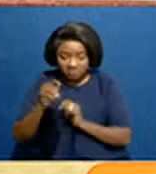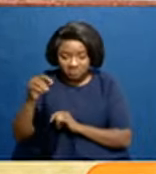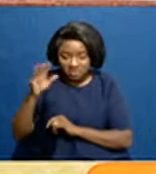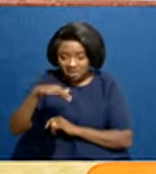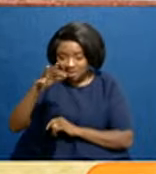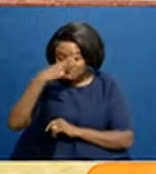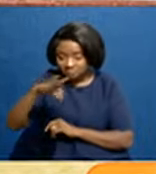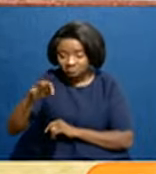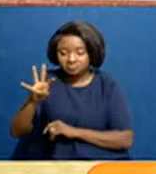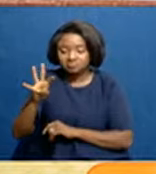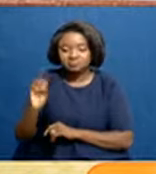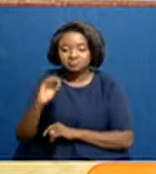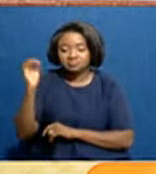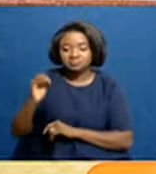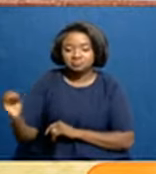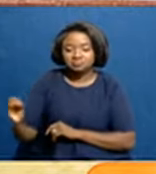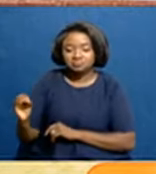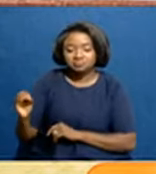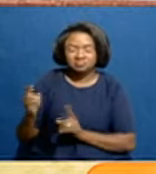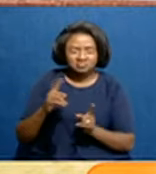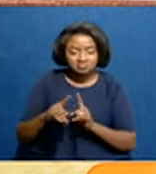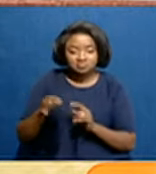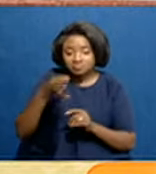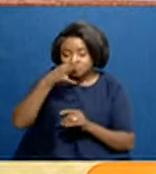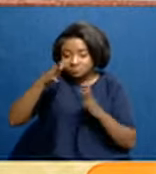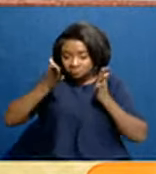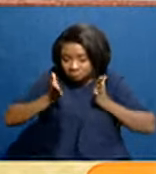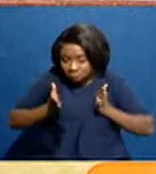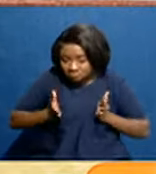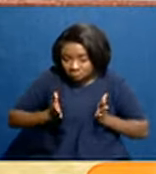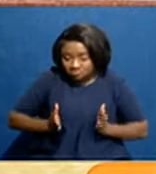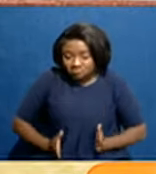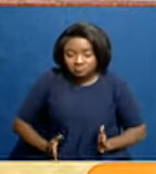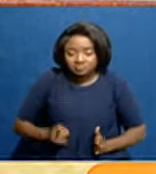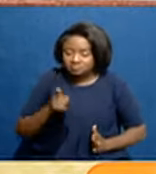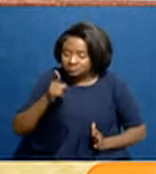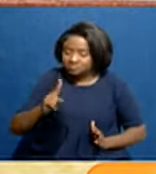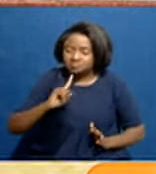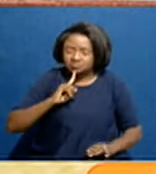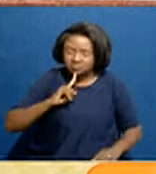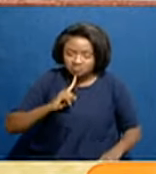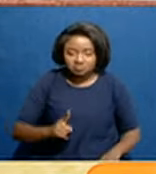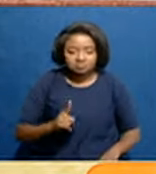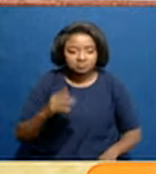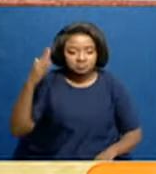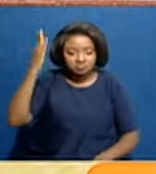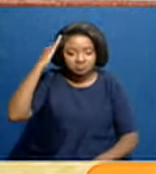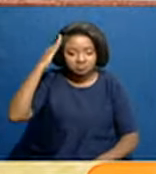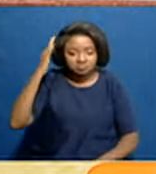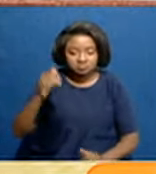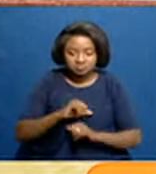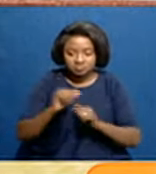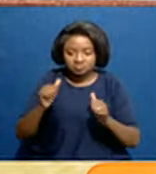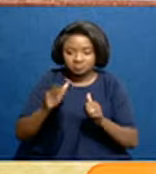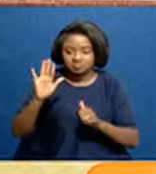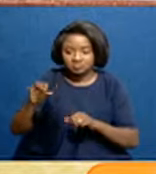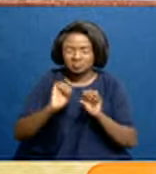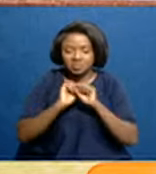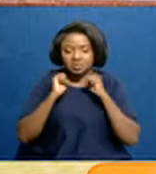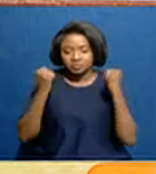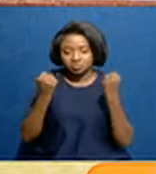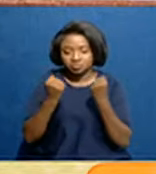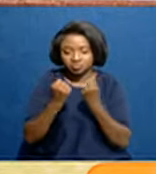But the French citizens are guaranteed that their social security is sorted